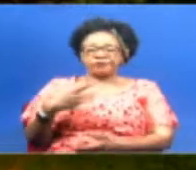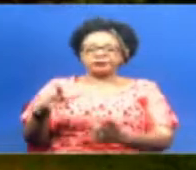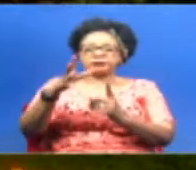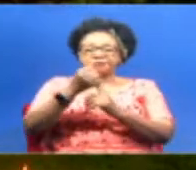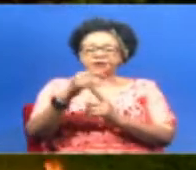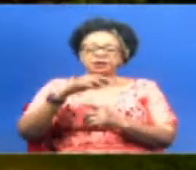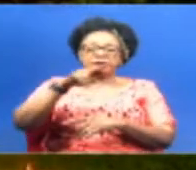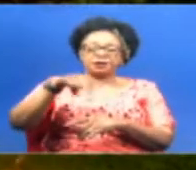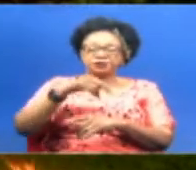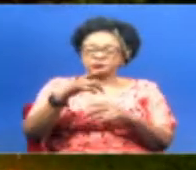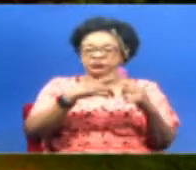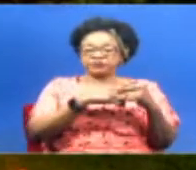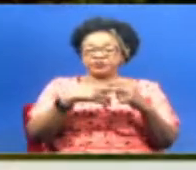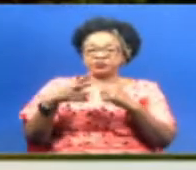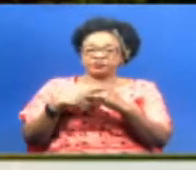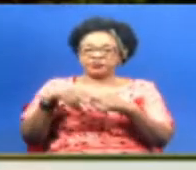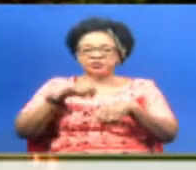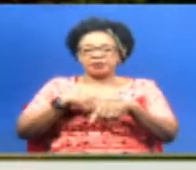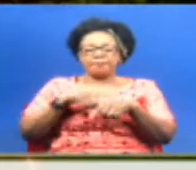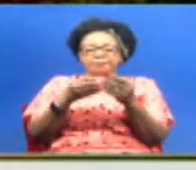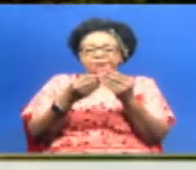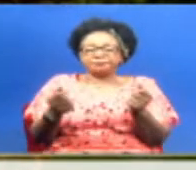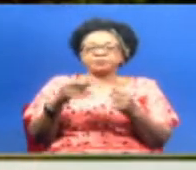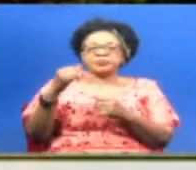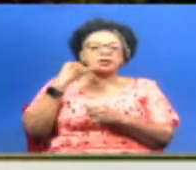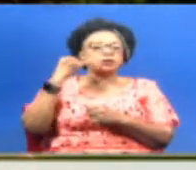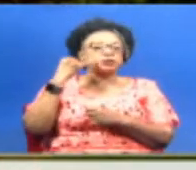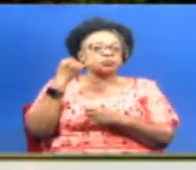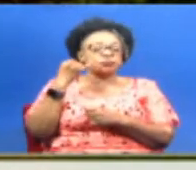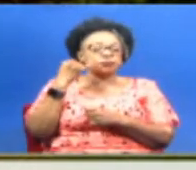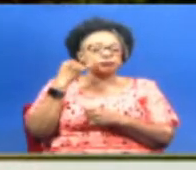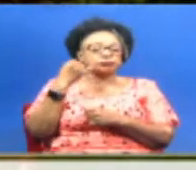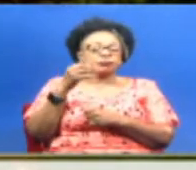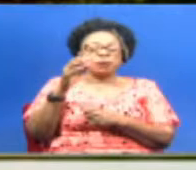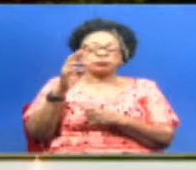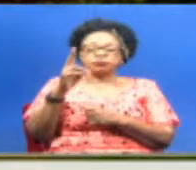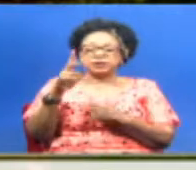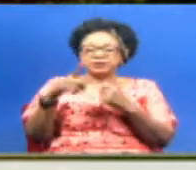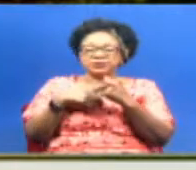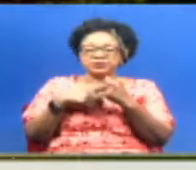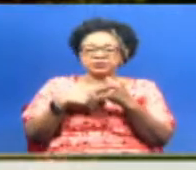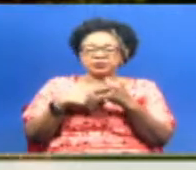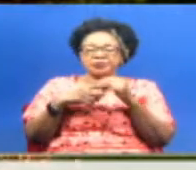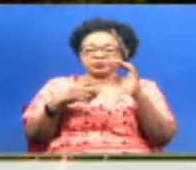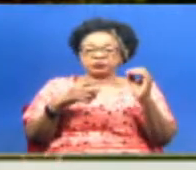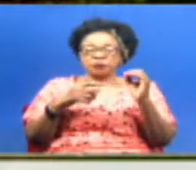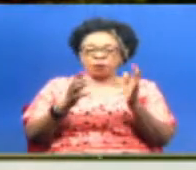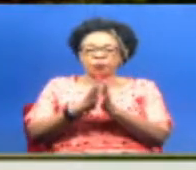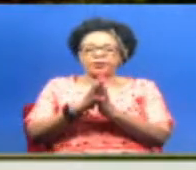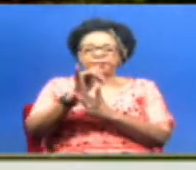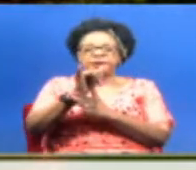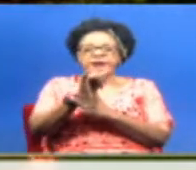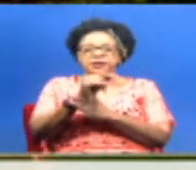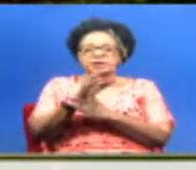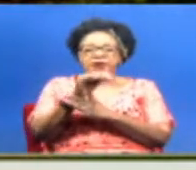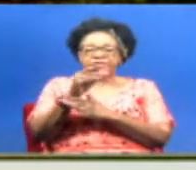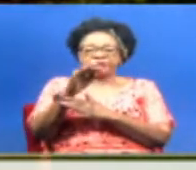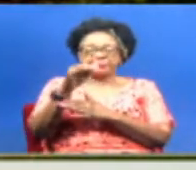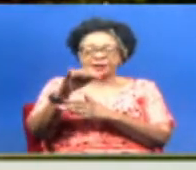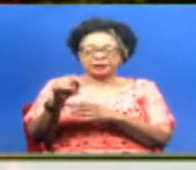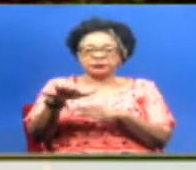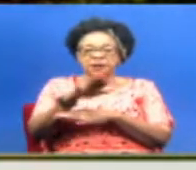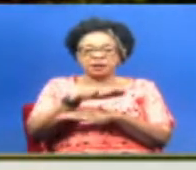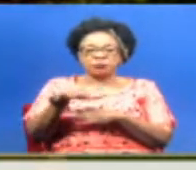7 circuit after outpacing Nakuru RFC 26-0 in the final of the Kabras Sevens at the RFUEA grounds